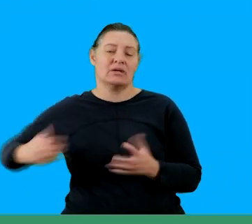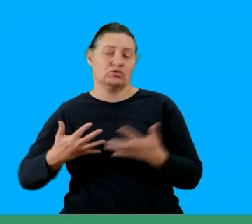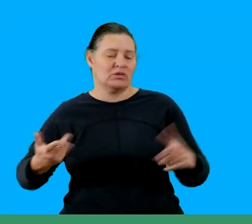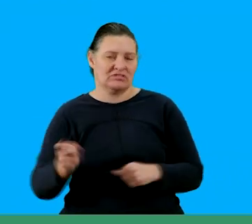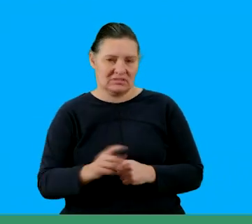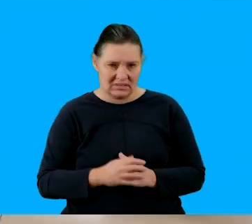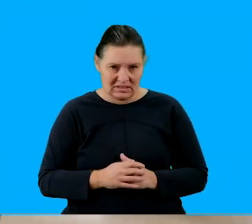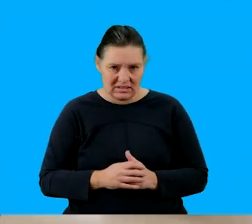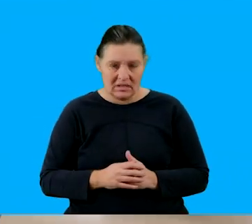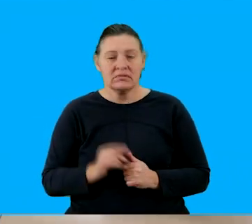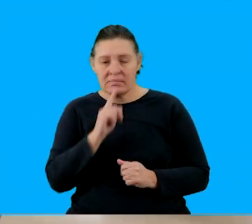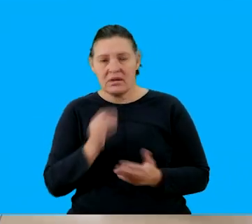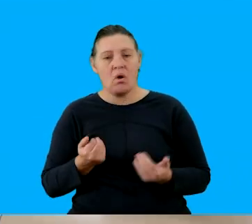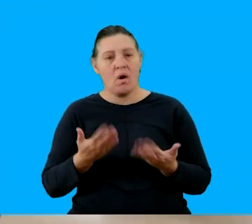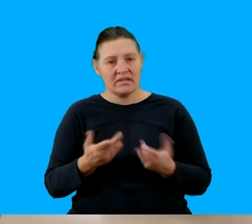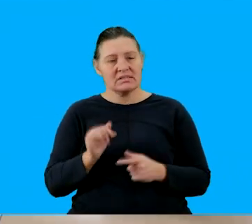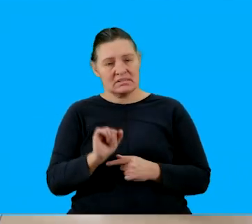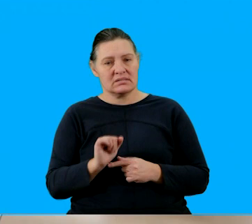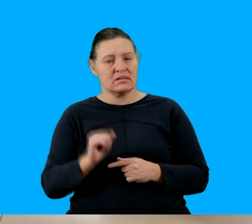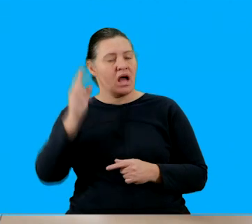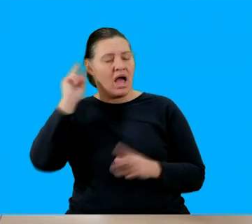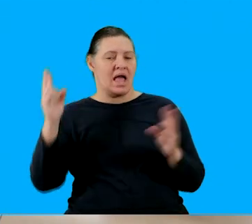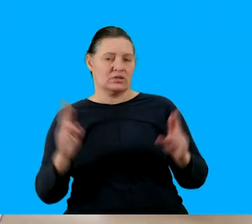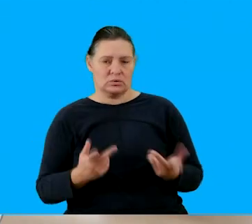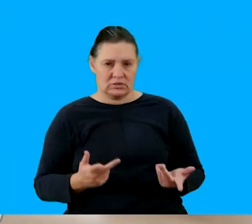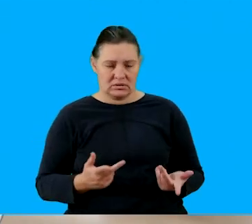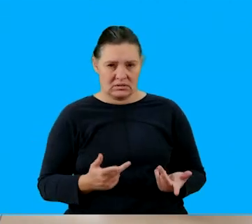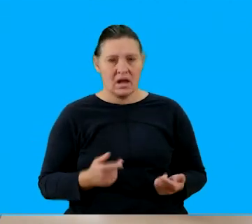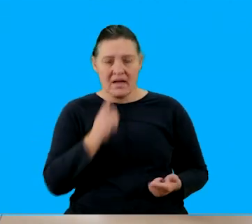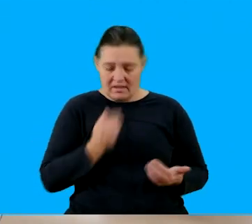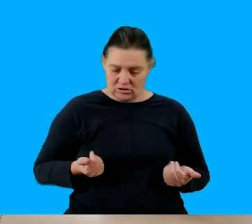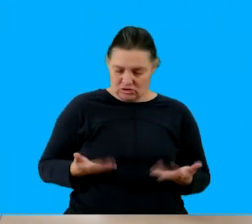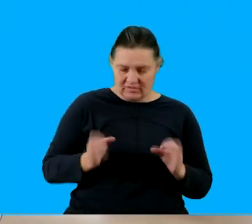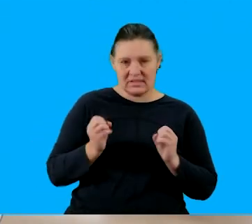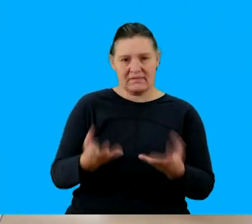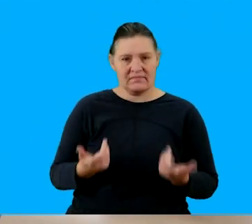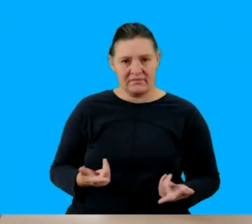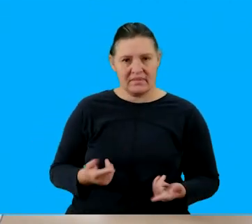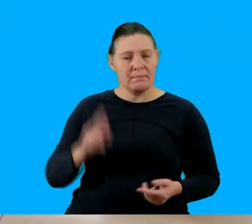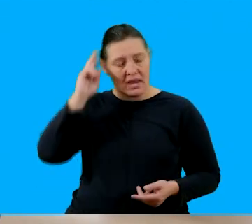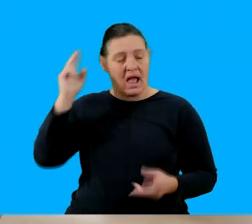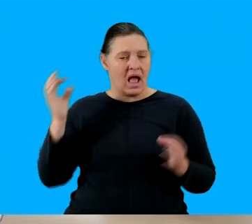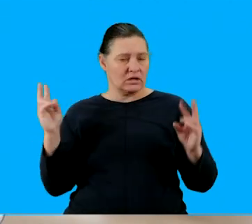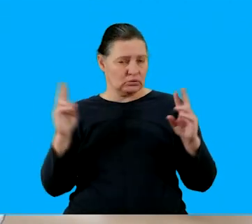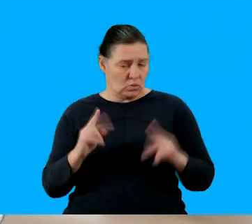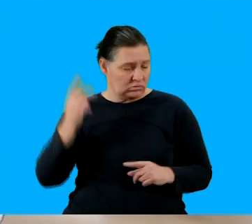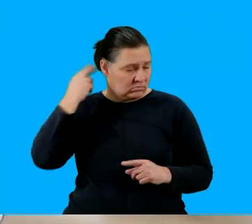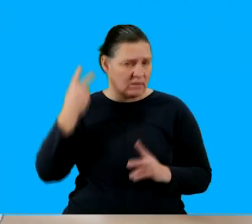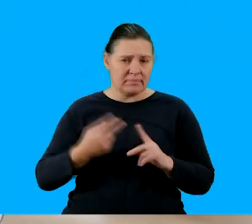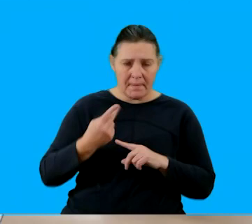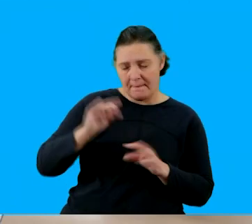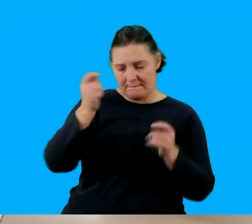with a service, it would be offered by a hair salon. So the salon would offer a service and they should make sure that they